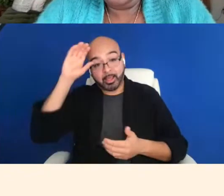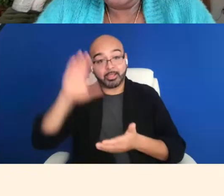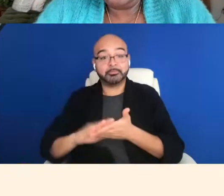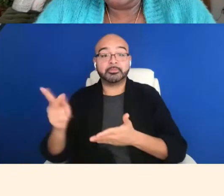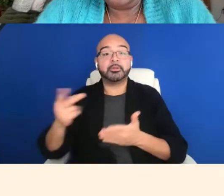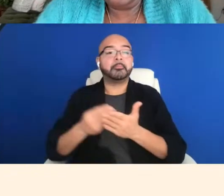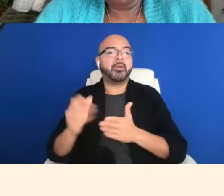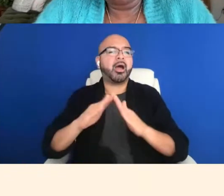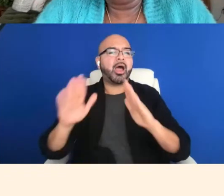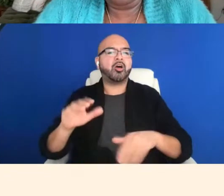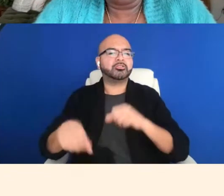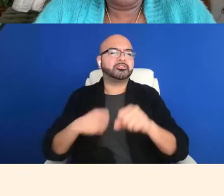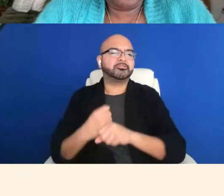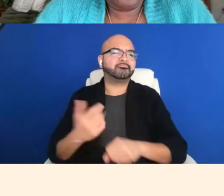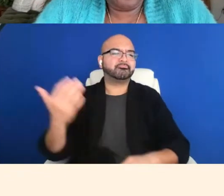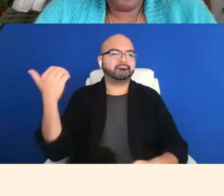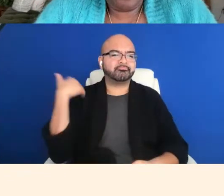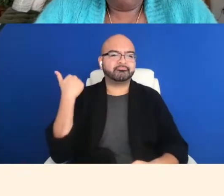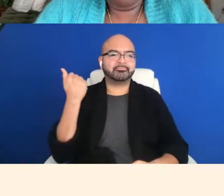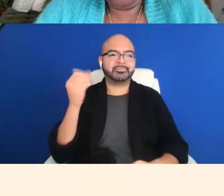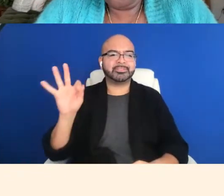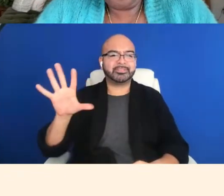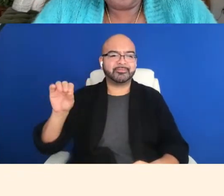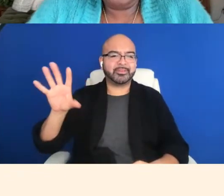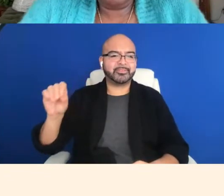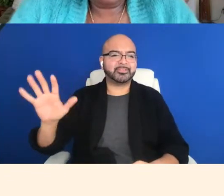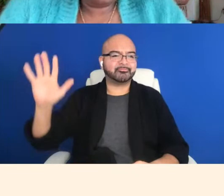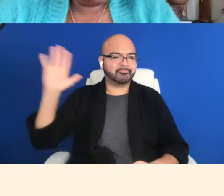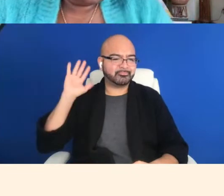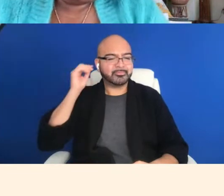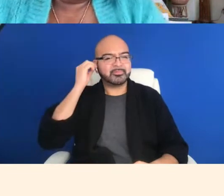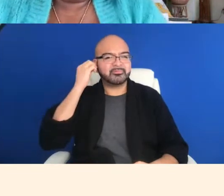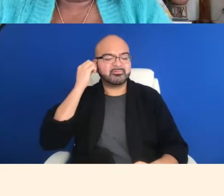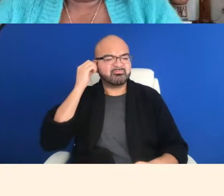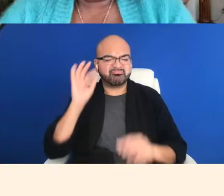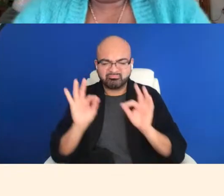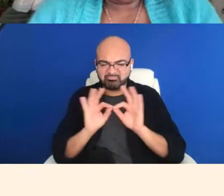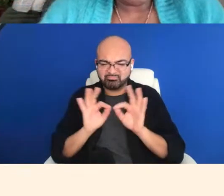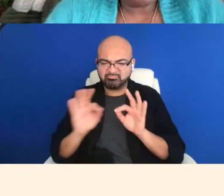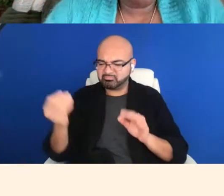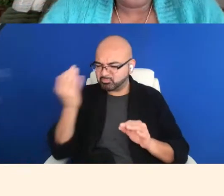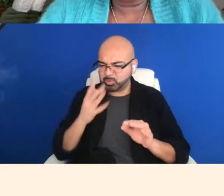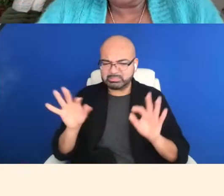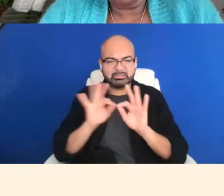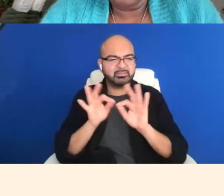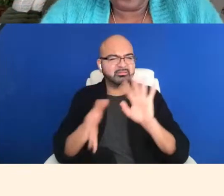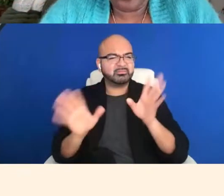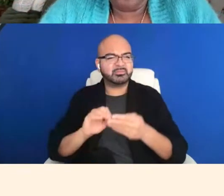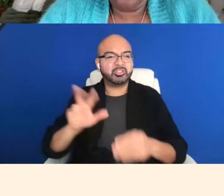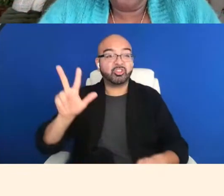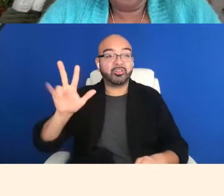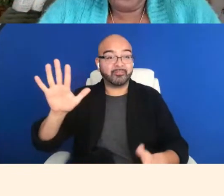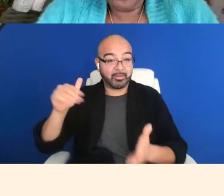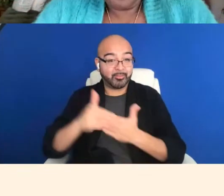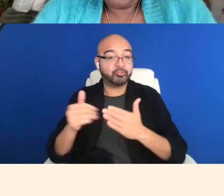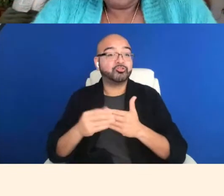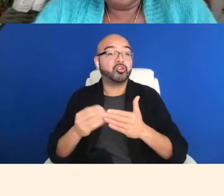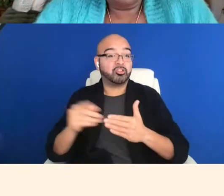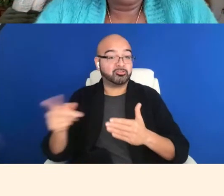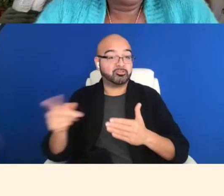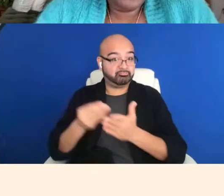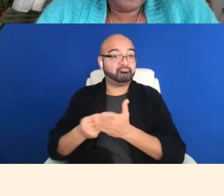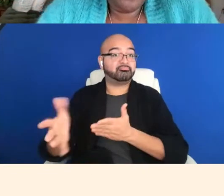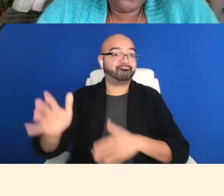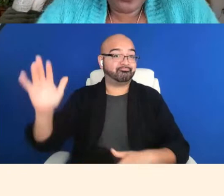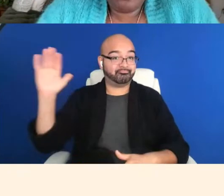about 1950 for, I think what she told us was about $35,000. This